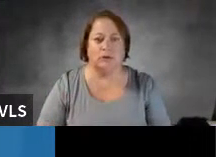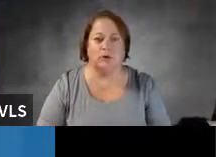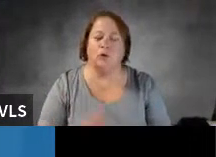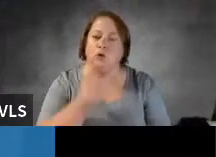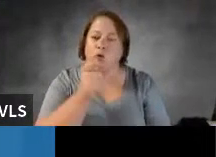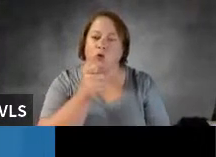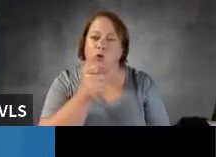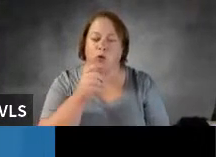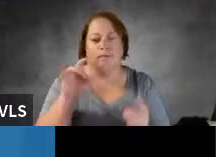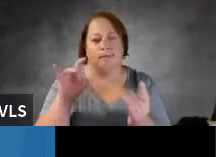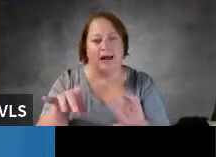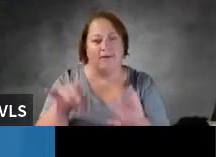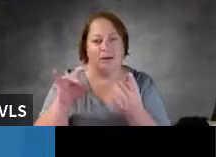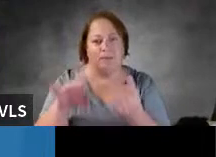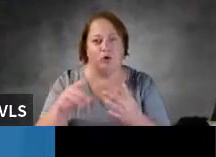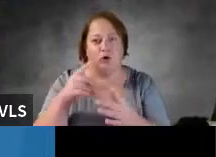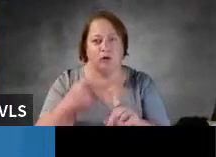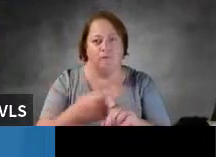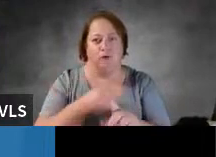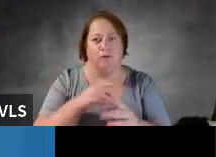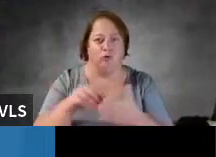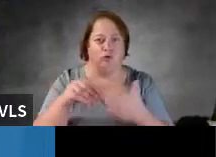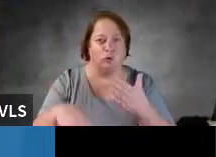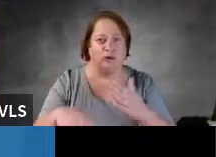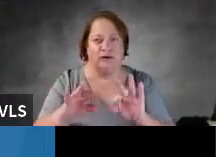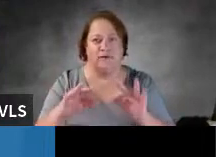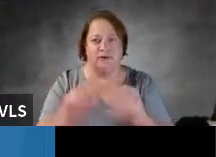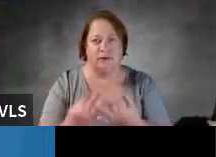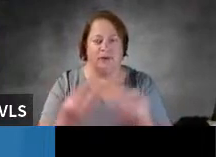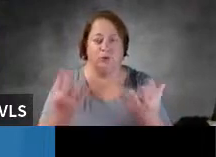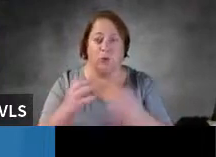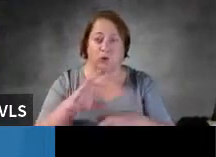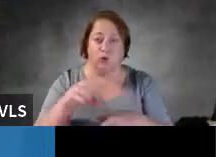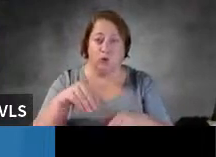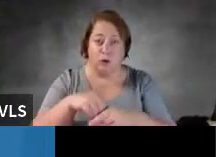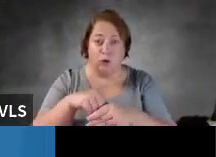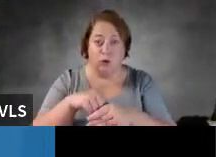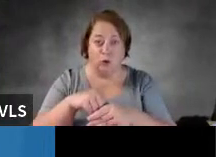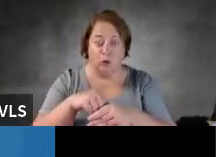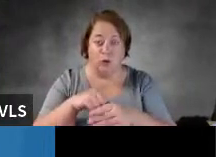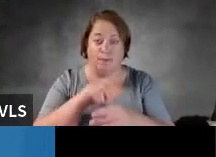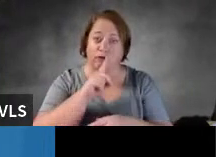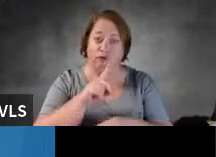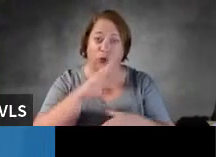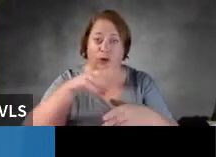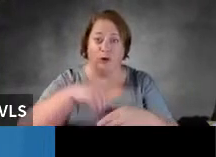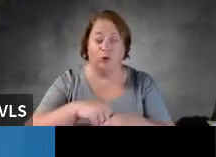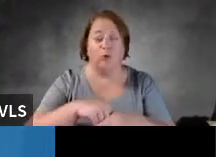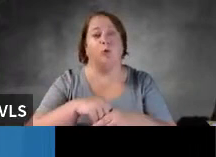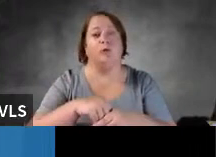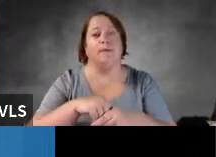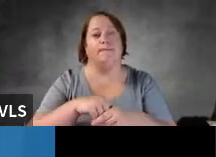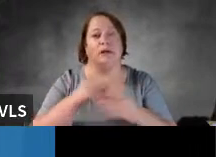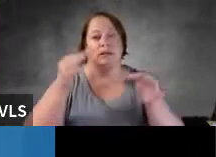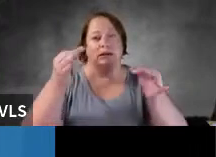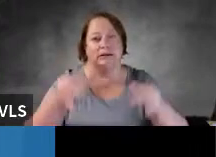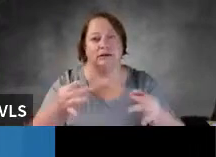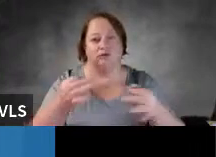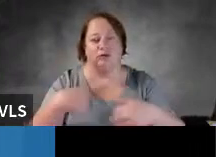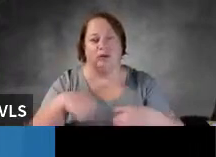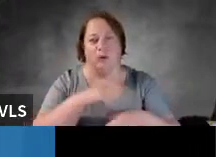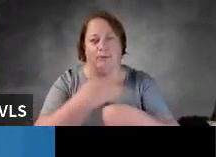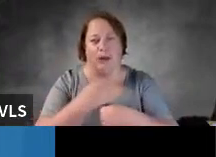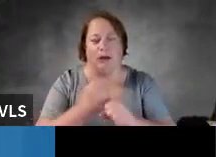supply input from students and families. We want to include that, ensure that we include them in the decisions that are being